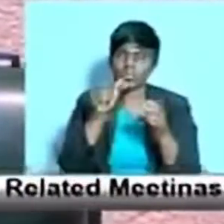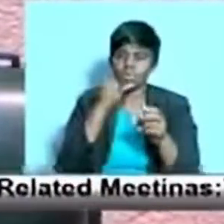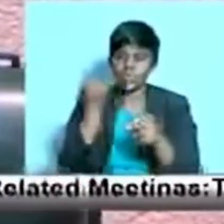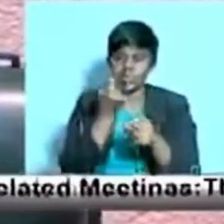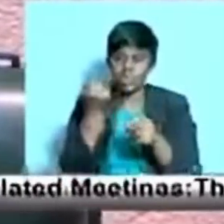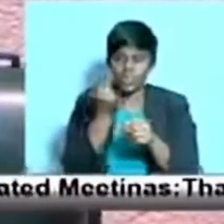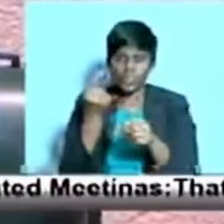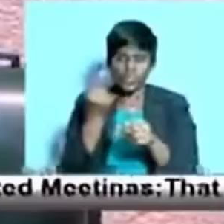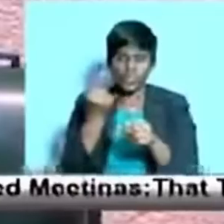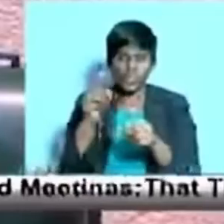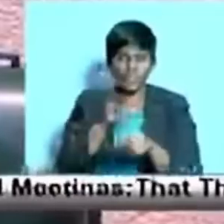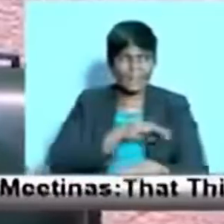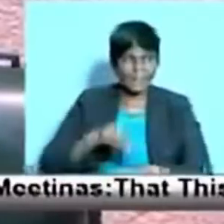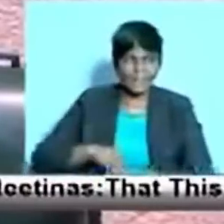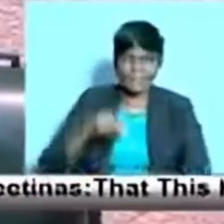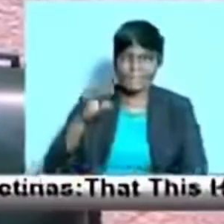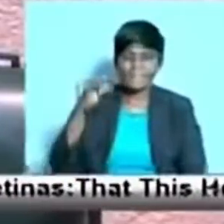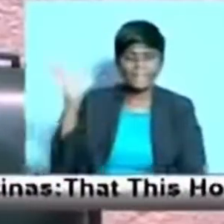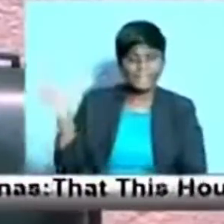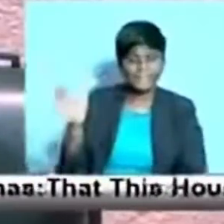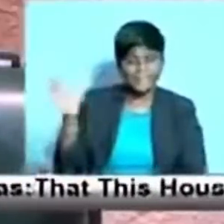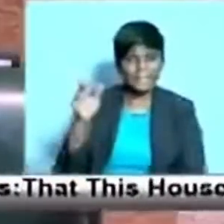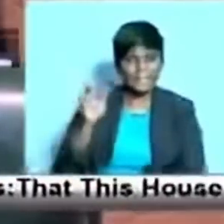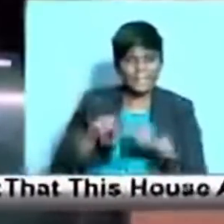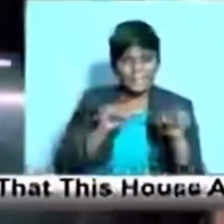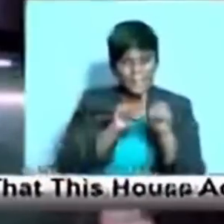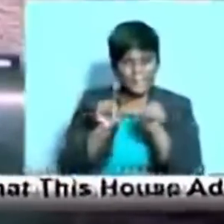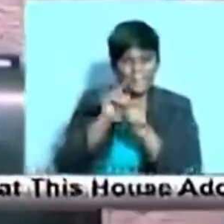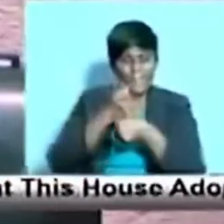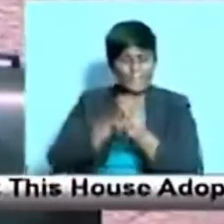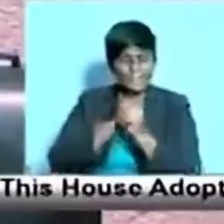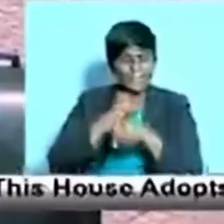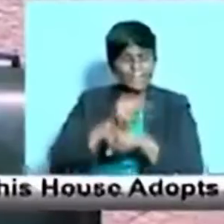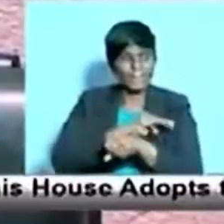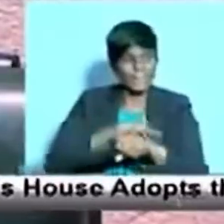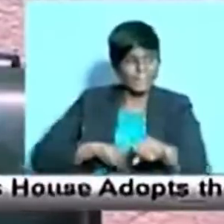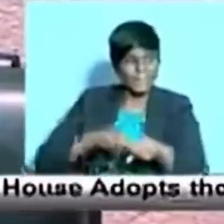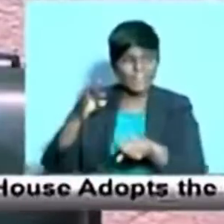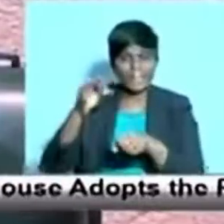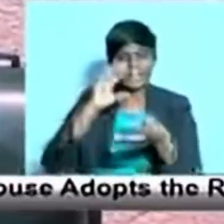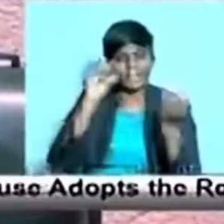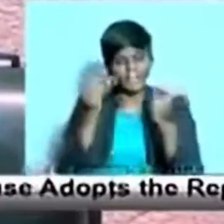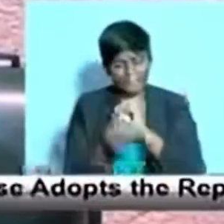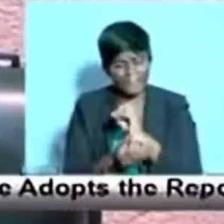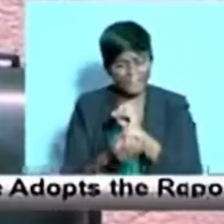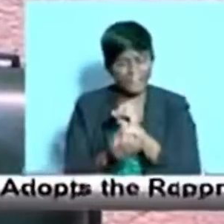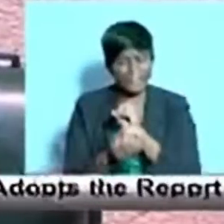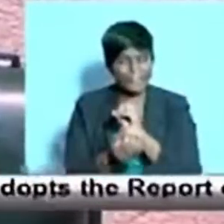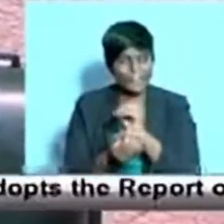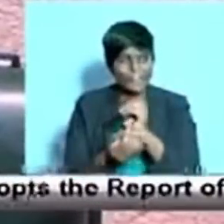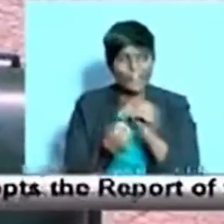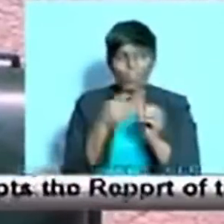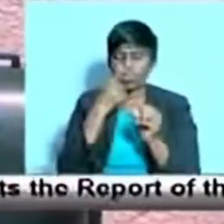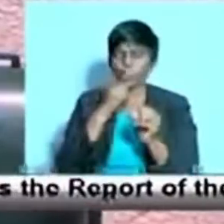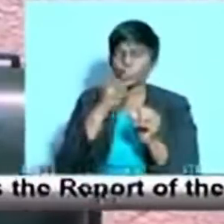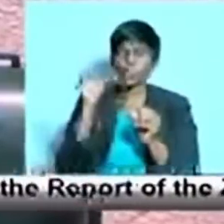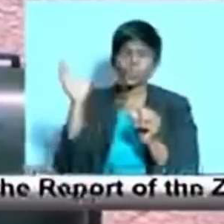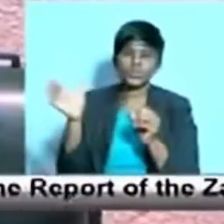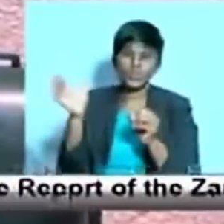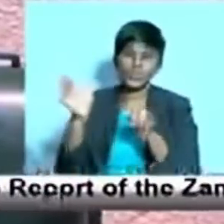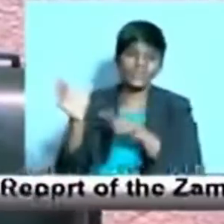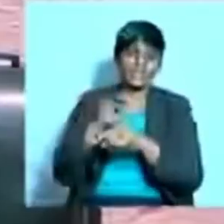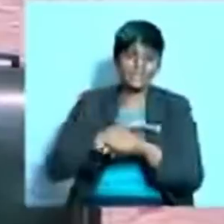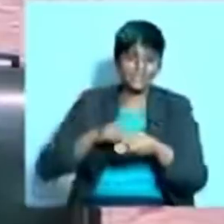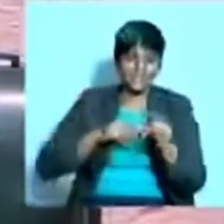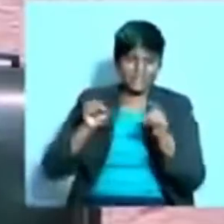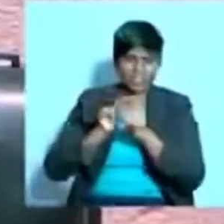of members of UPND, but it also consists members of the opposition who are not UPND members.